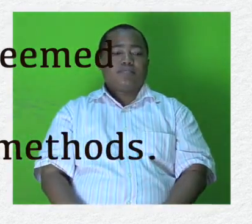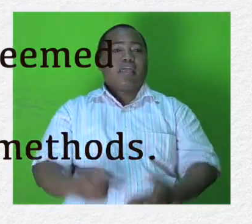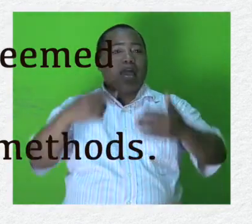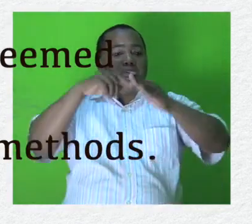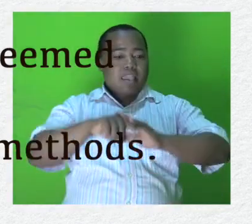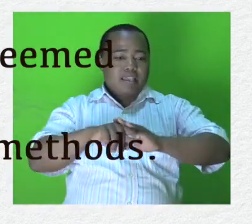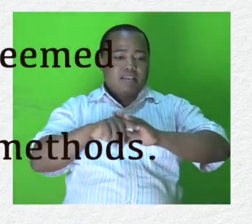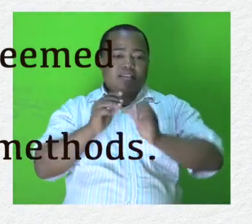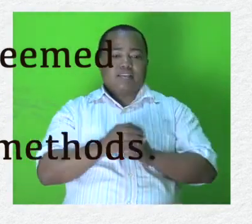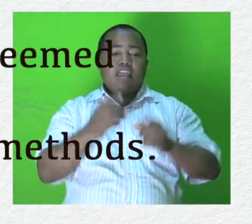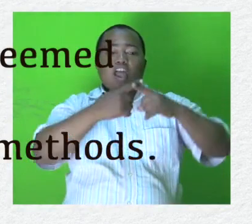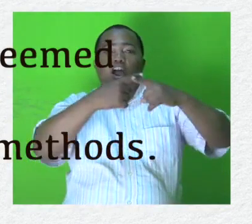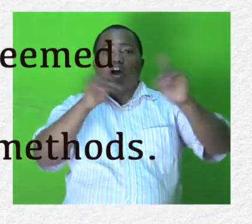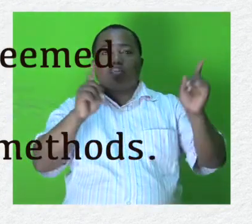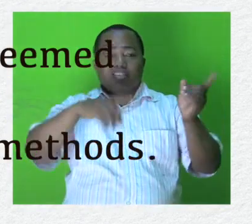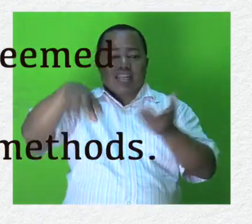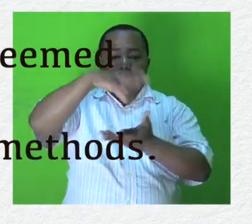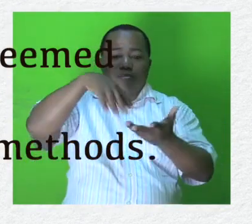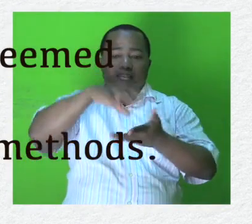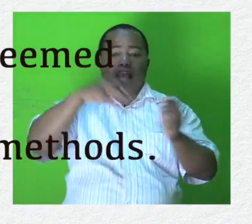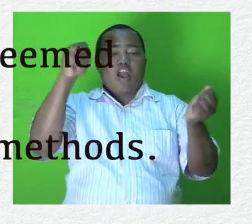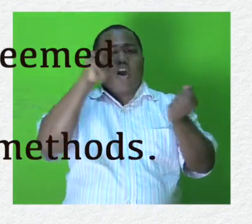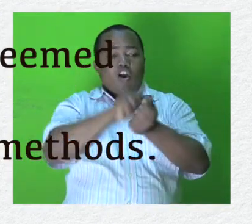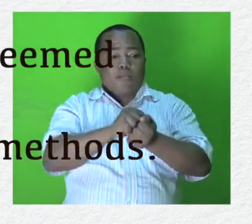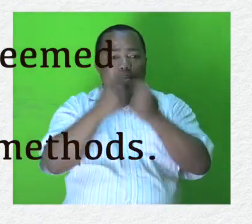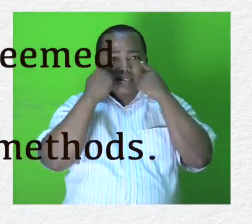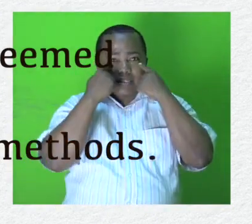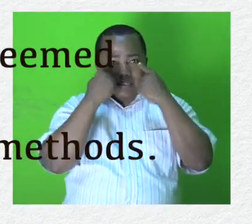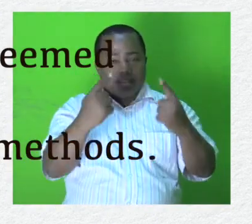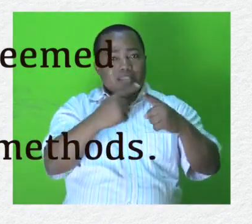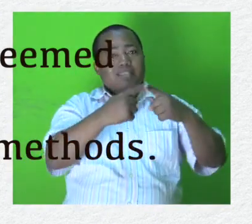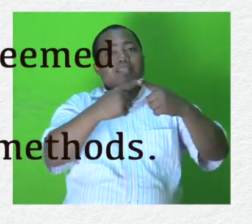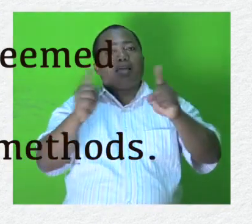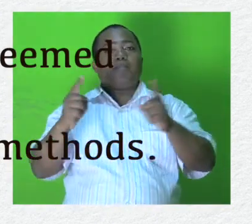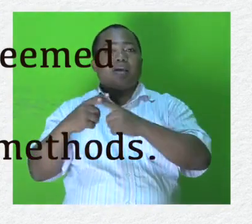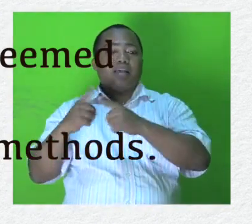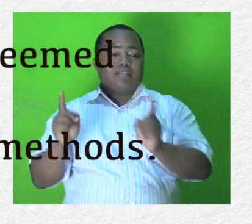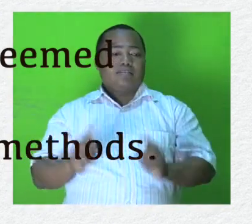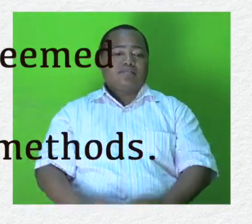In homogeneous mixture, the components seem separated.